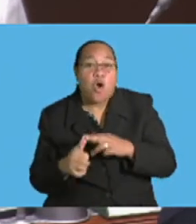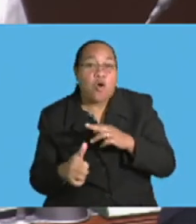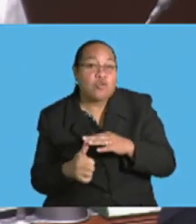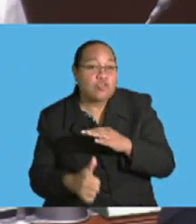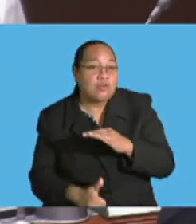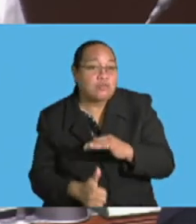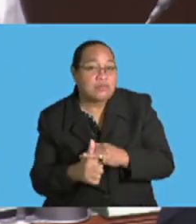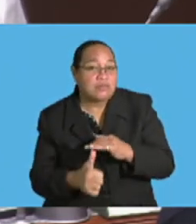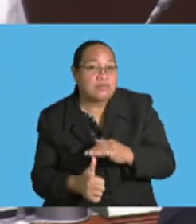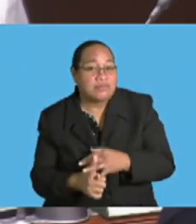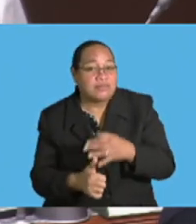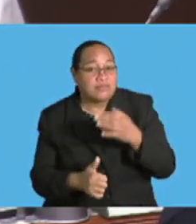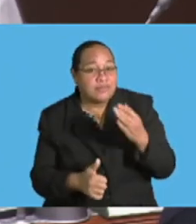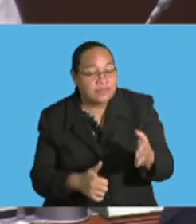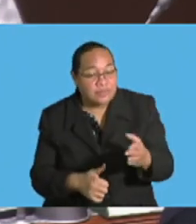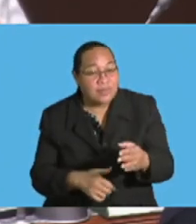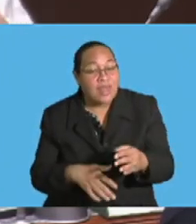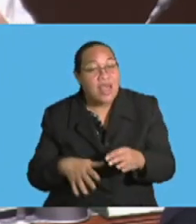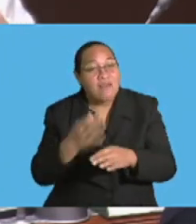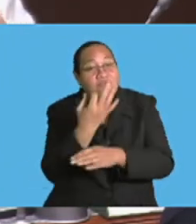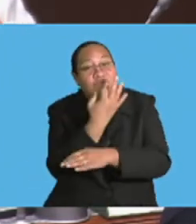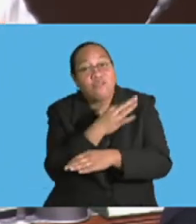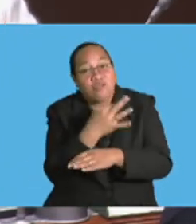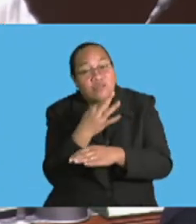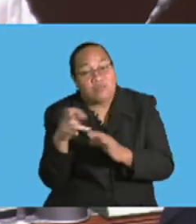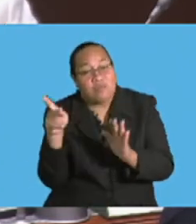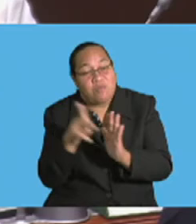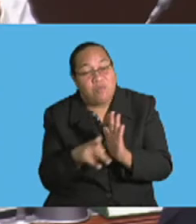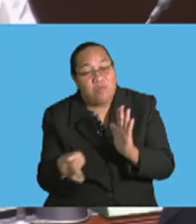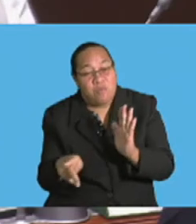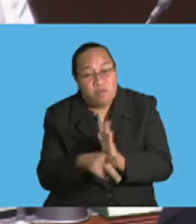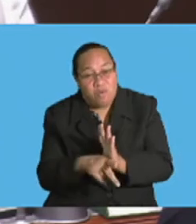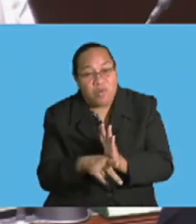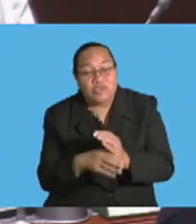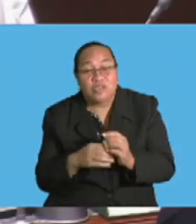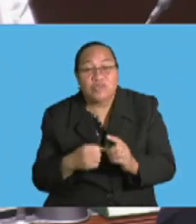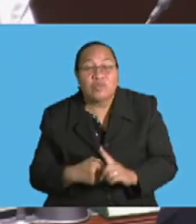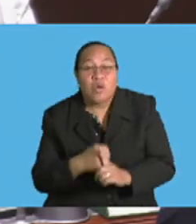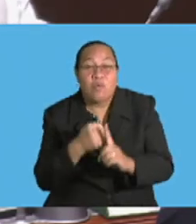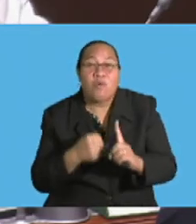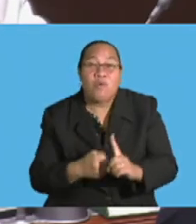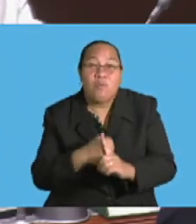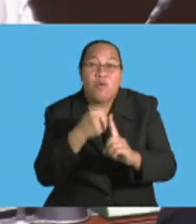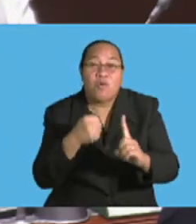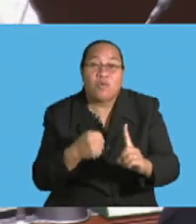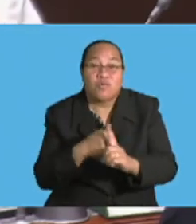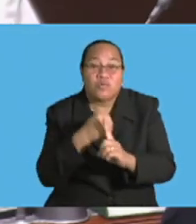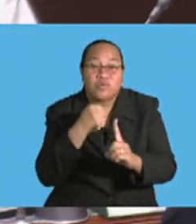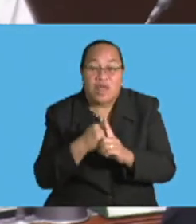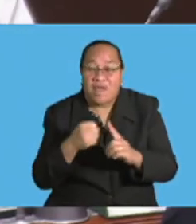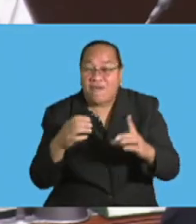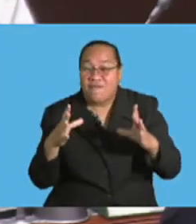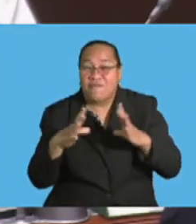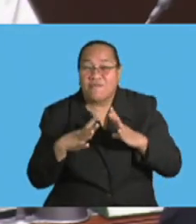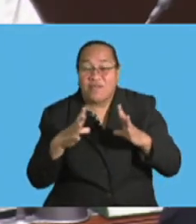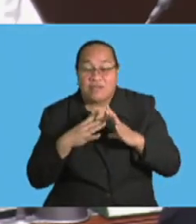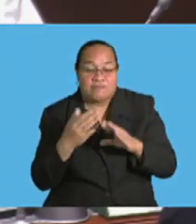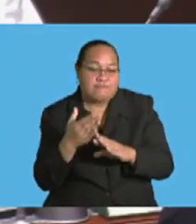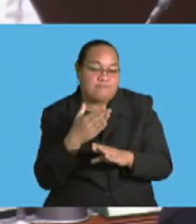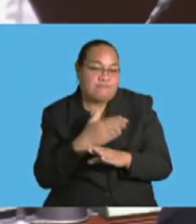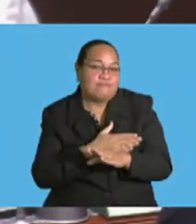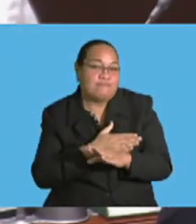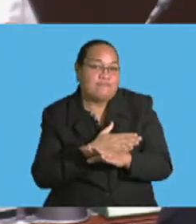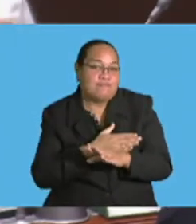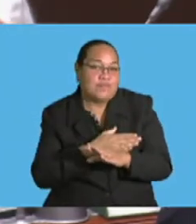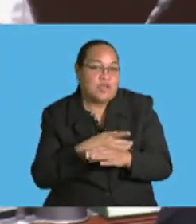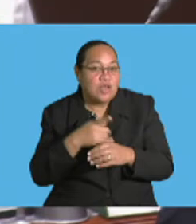owners' representatives for the purpose of the forest policy, also promote free, prior and informed consent process